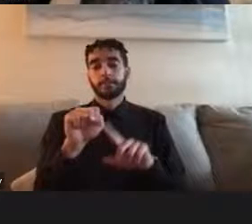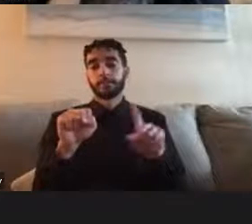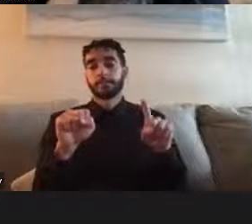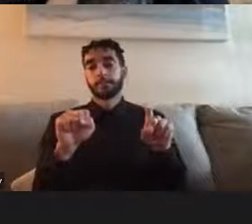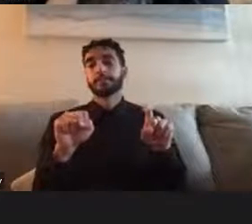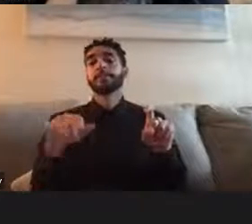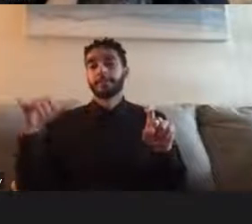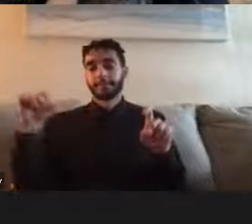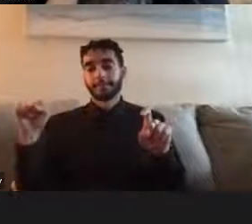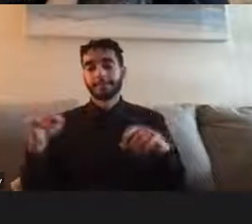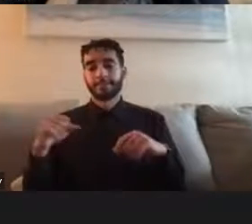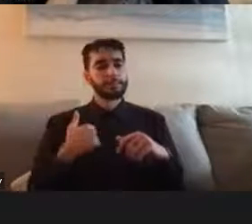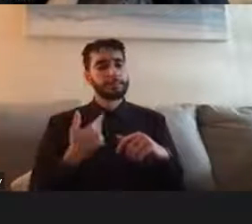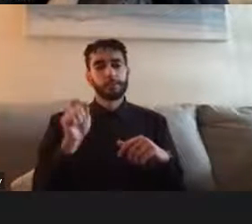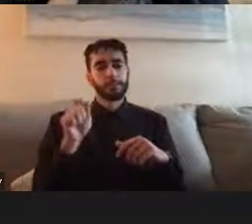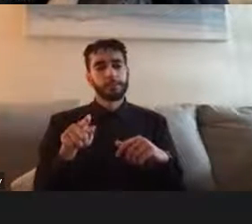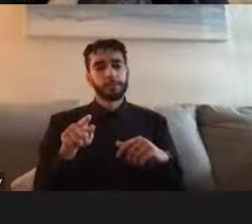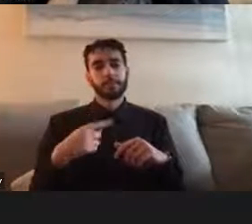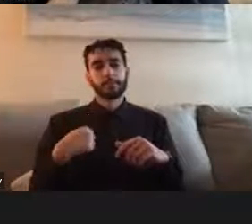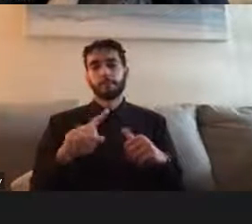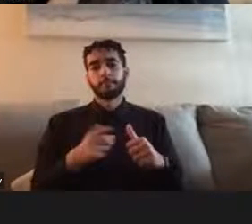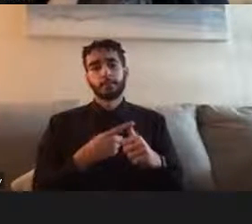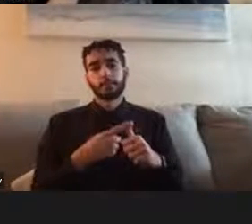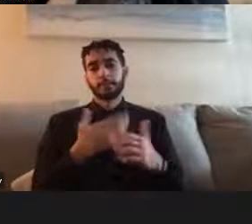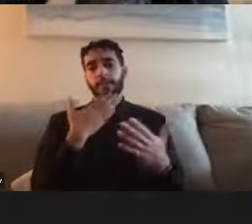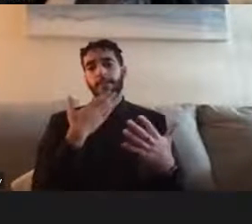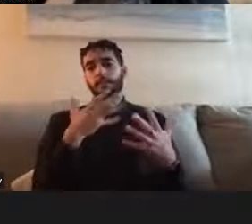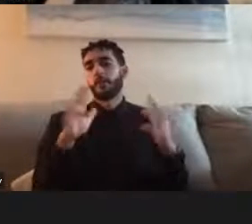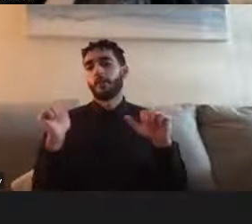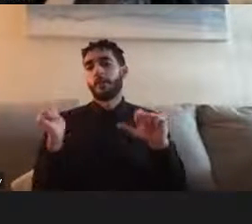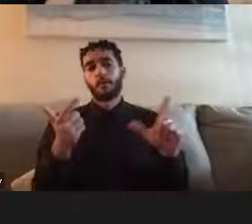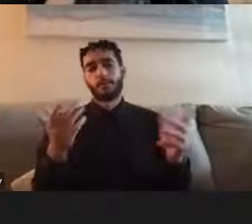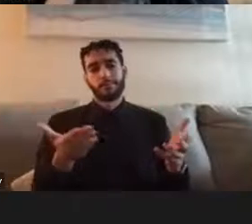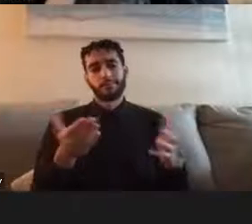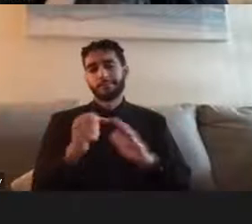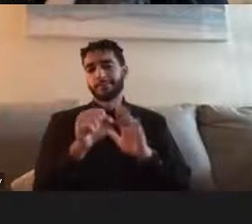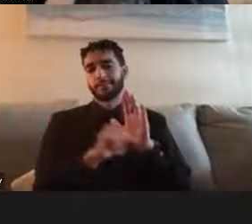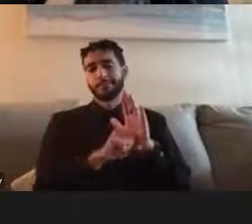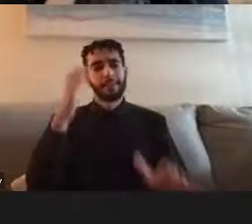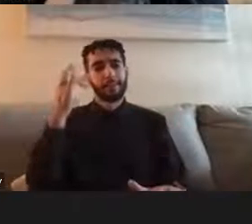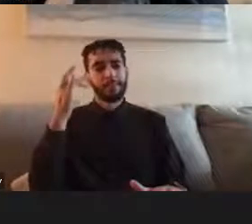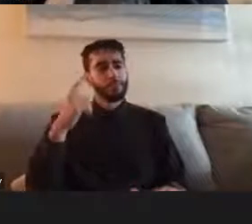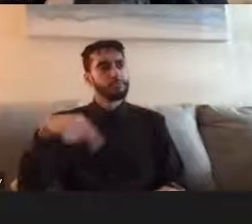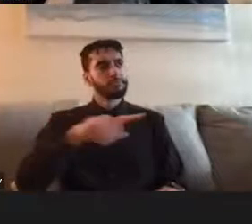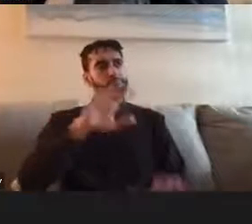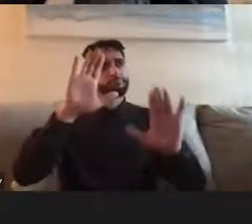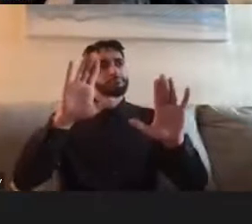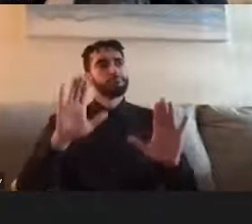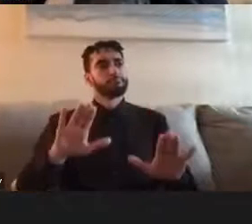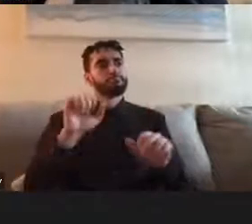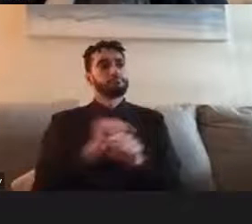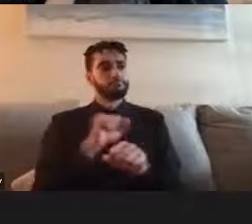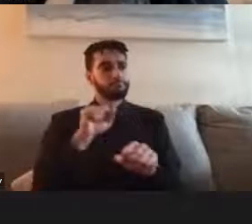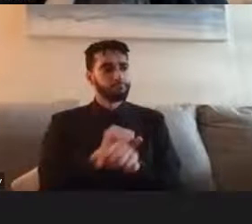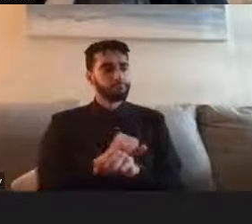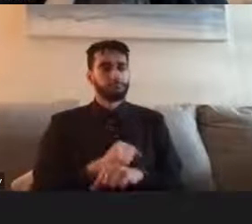quick, I just want to first thank everybody on this committee in the state of California. You guys are doing such a wonderful job, and it's a